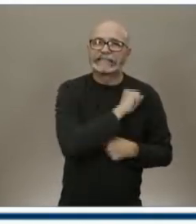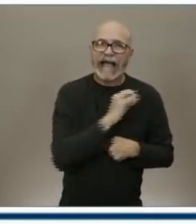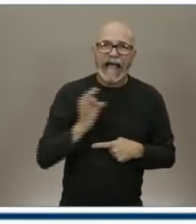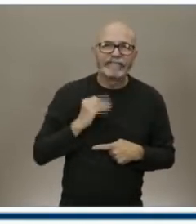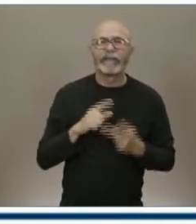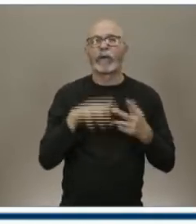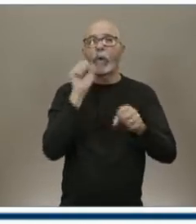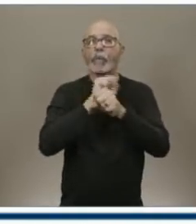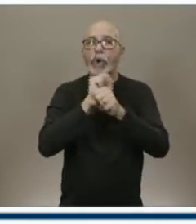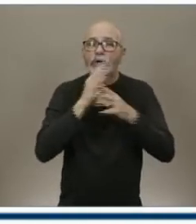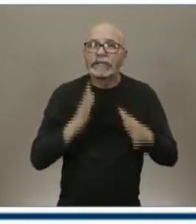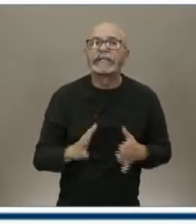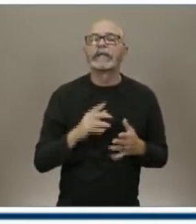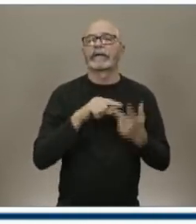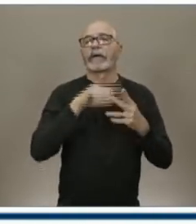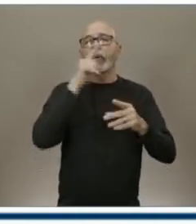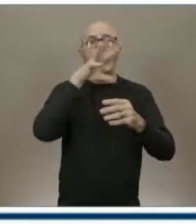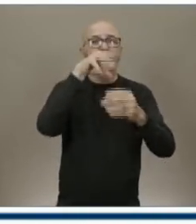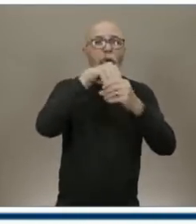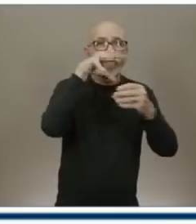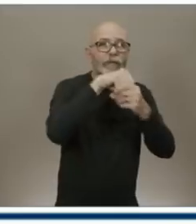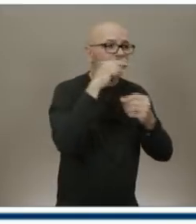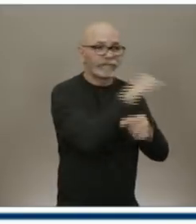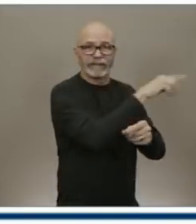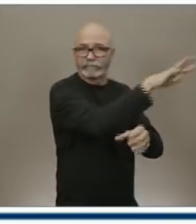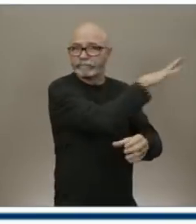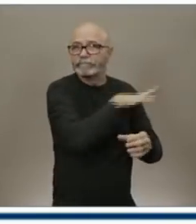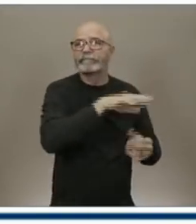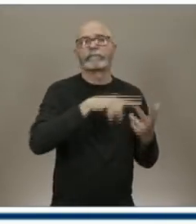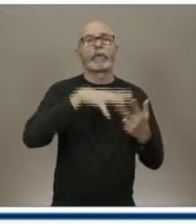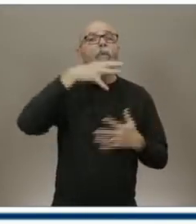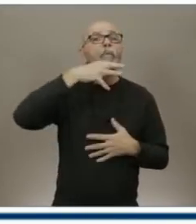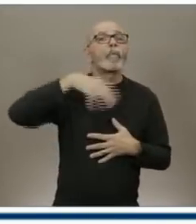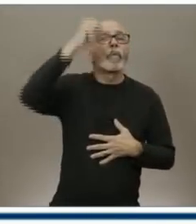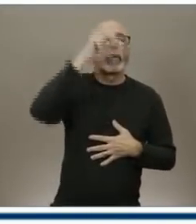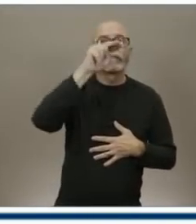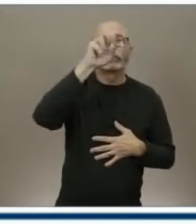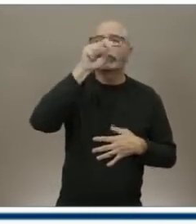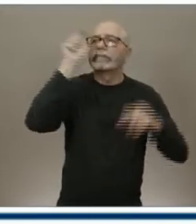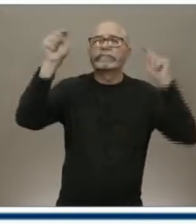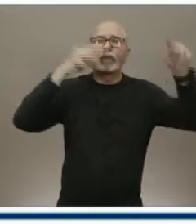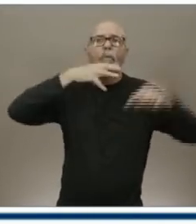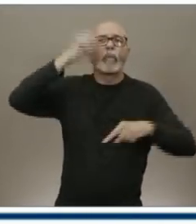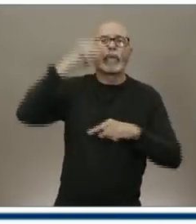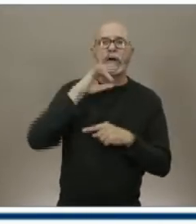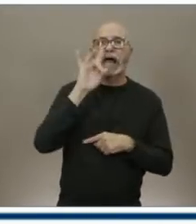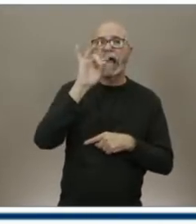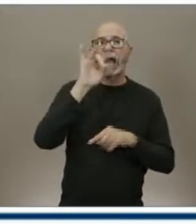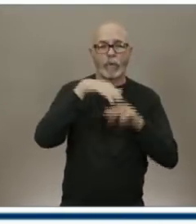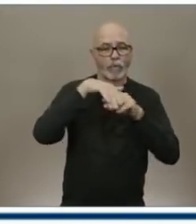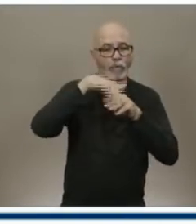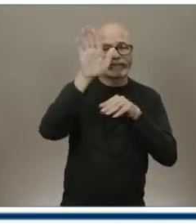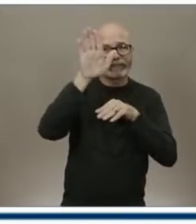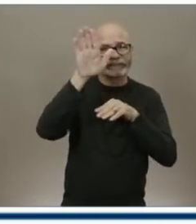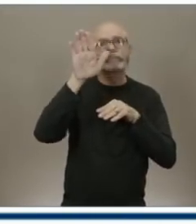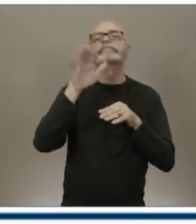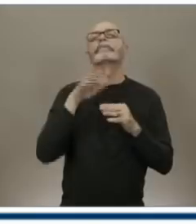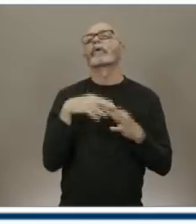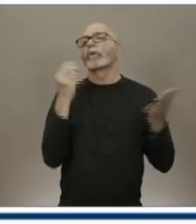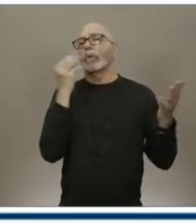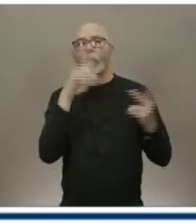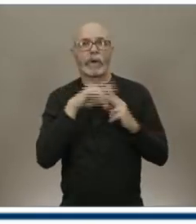COVID-19 response, and older Nova Scotians in the community, beginning with those 80 and over, then 75 and older, and so